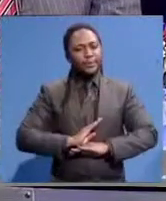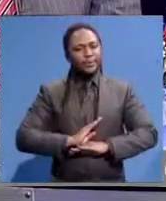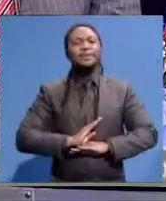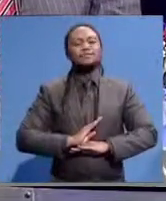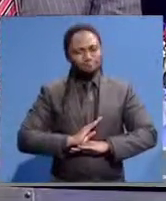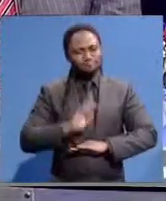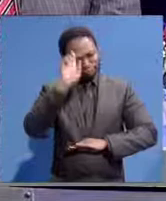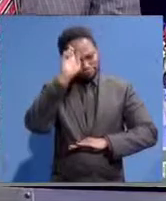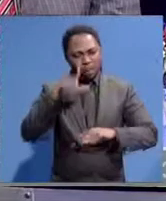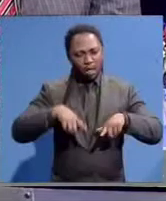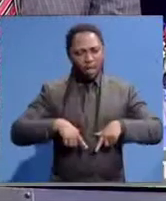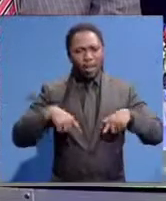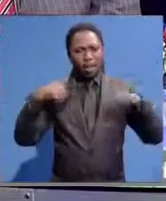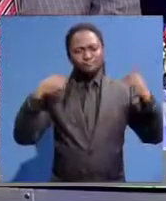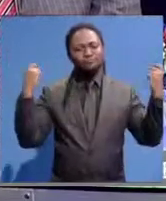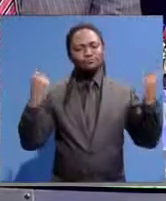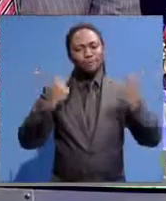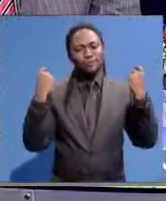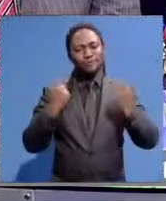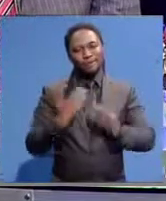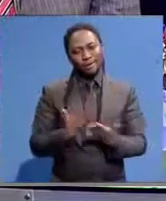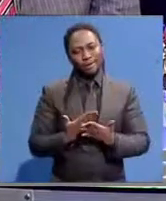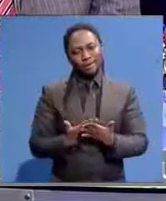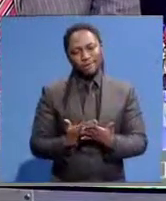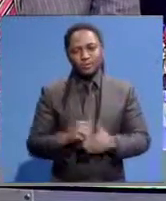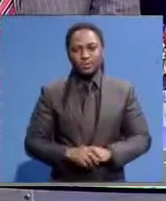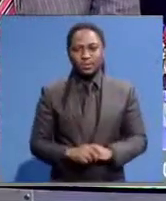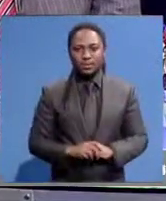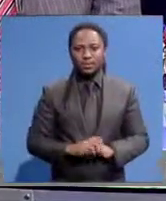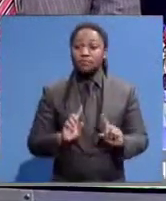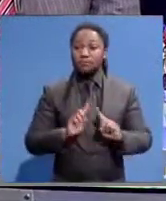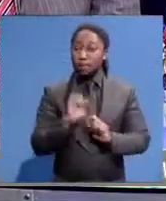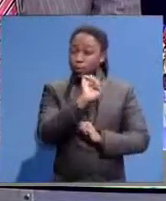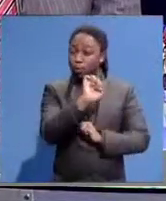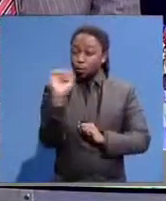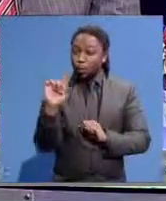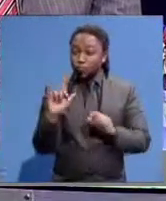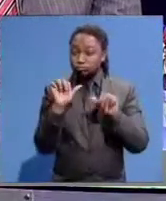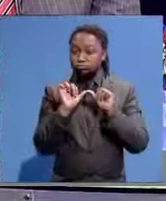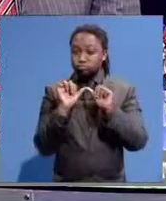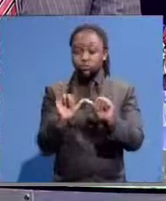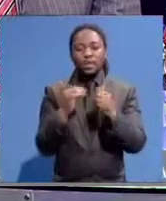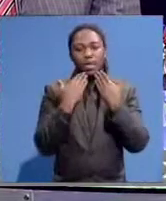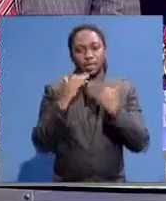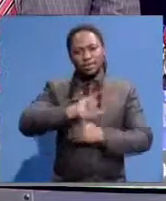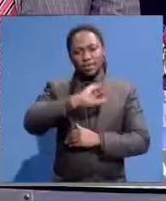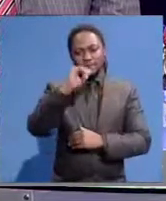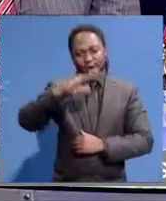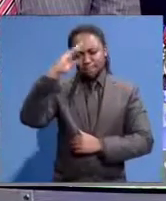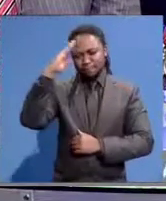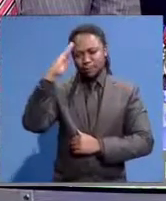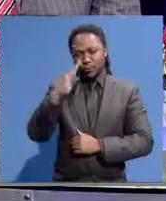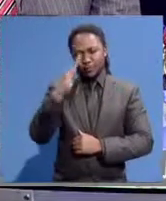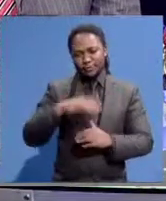celebrate the life and yet mourn the loss, and then also contemplate your way moving forward. Thank you, South Africa. Good night. And thank you